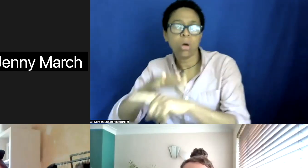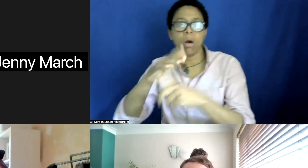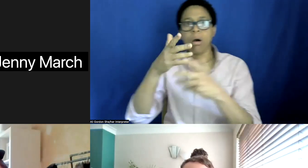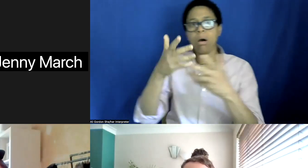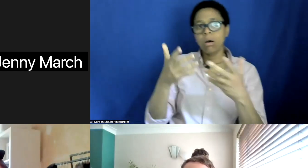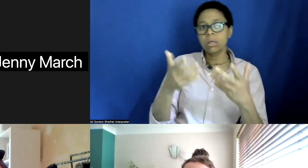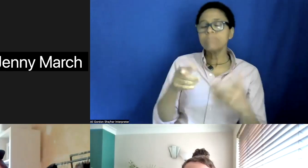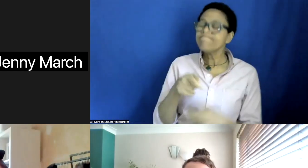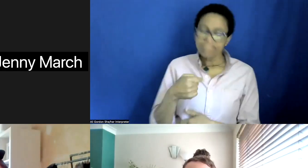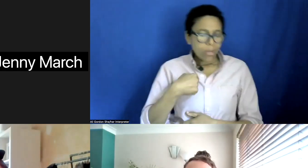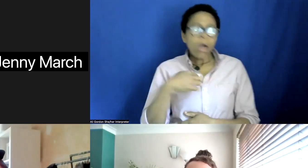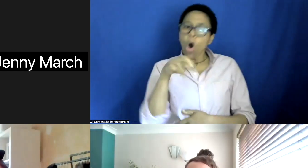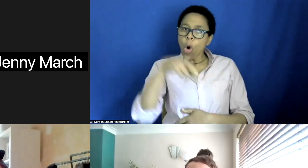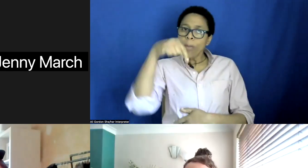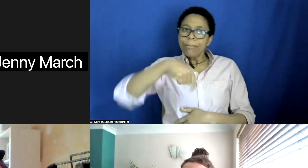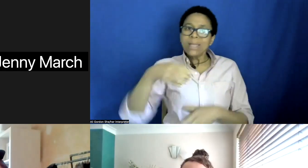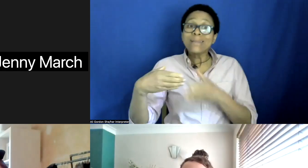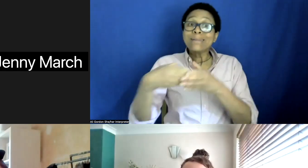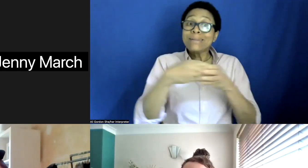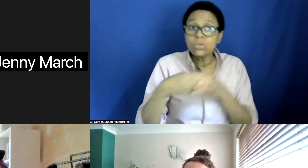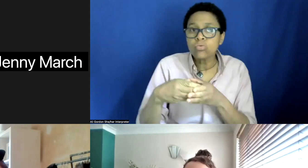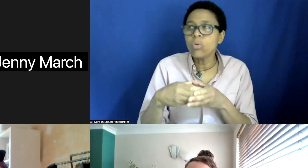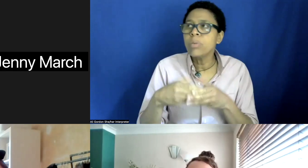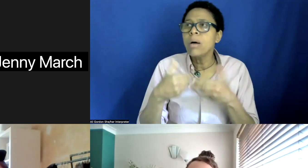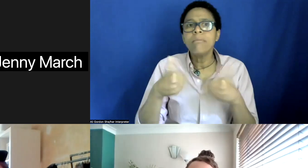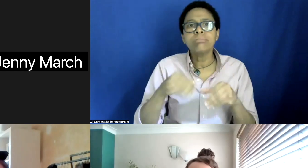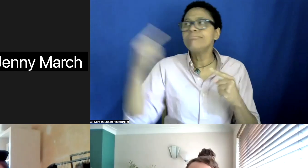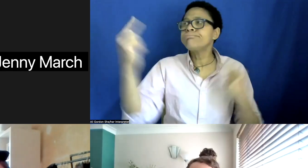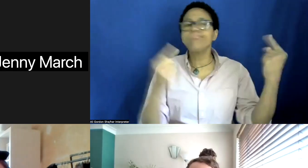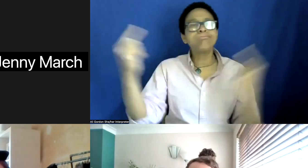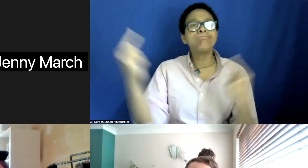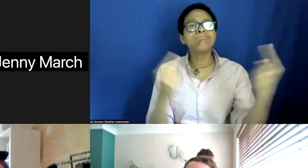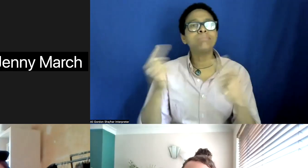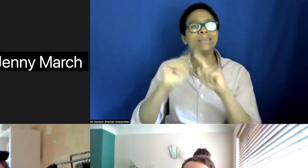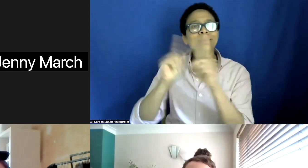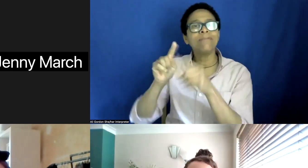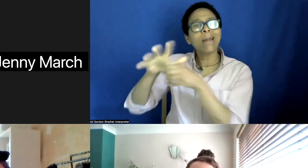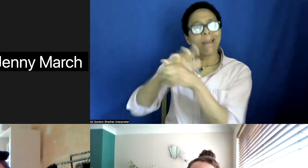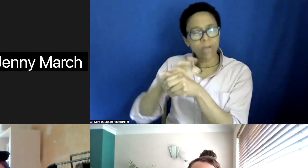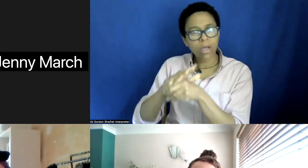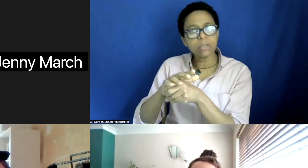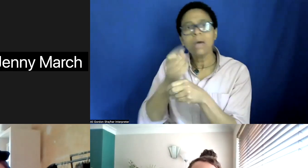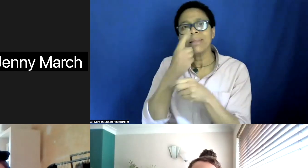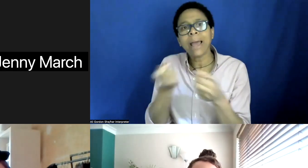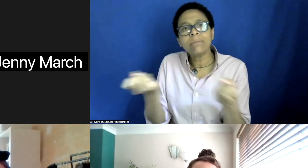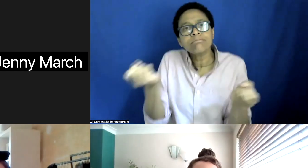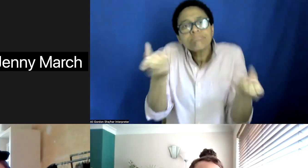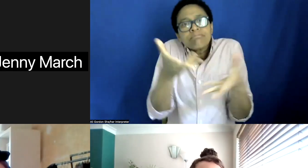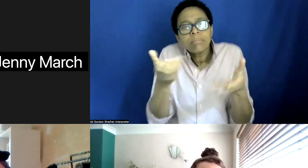group, is that we'll get people who do come from all those different kinds of backgrounds and have those different experiences, so we can share some of